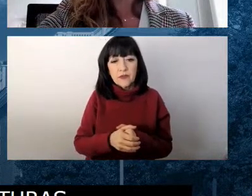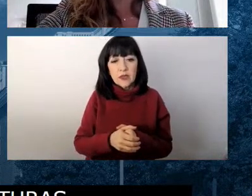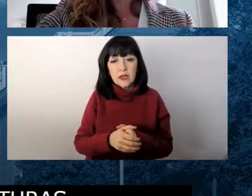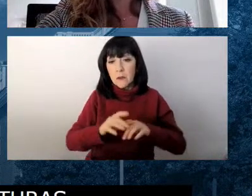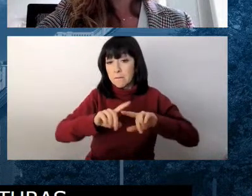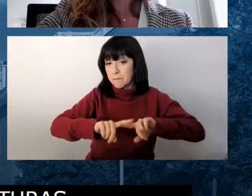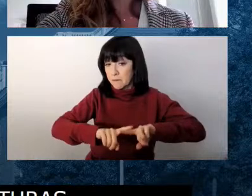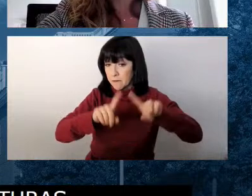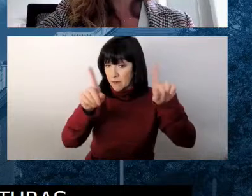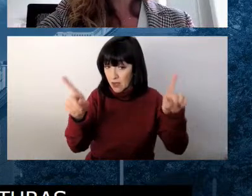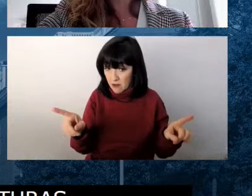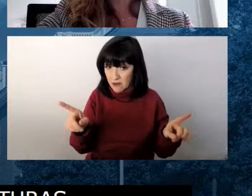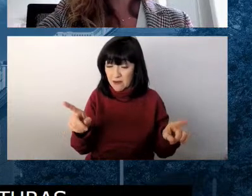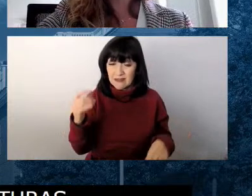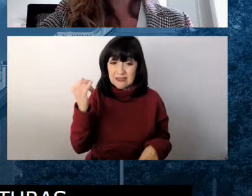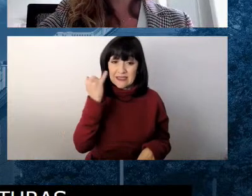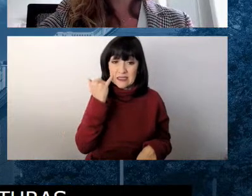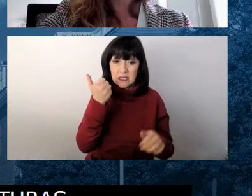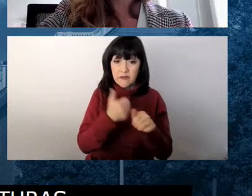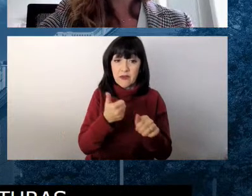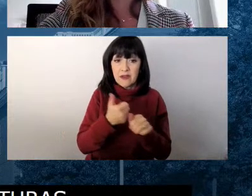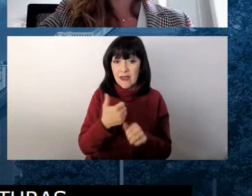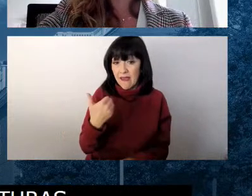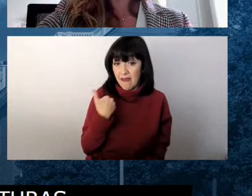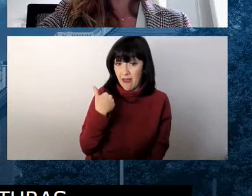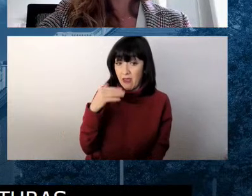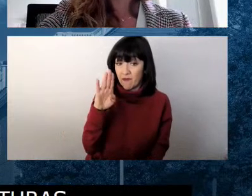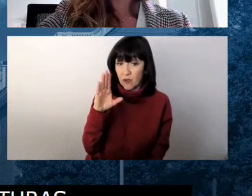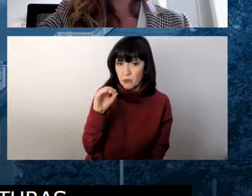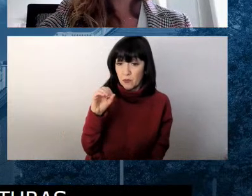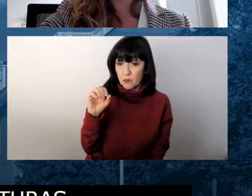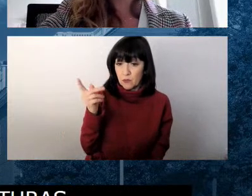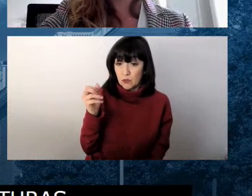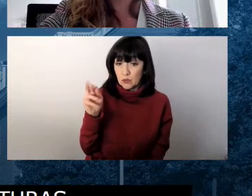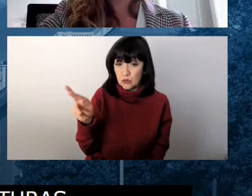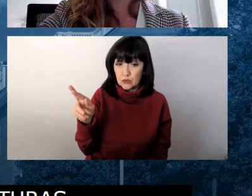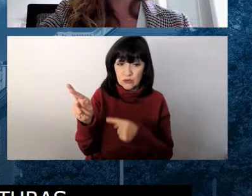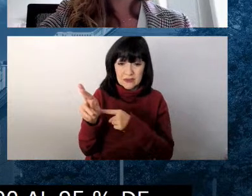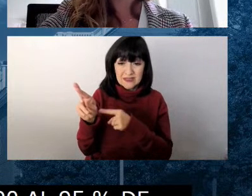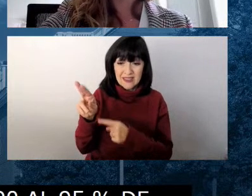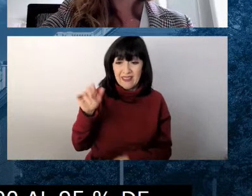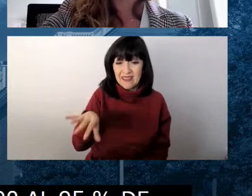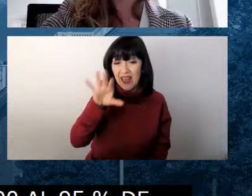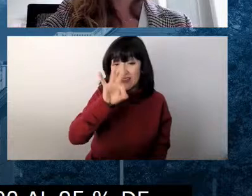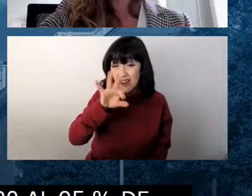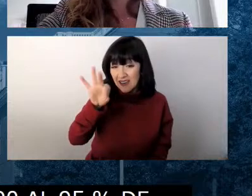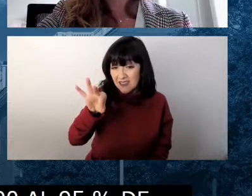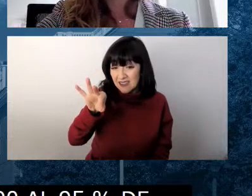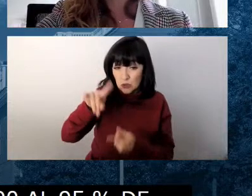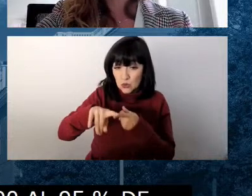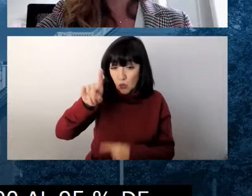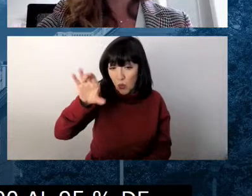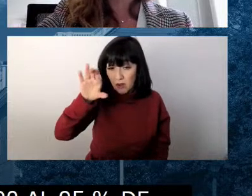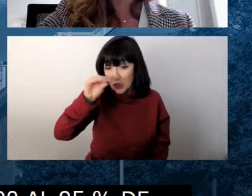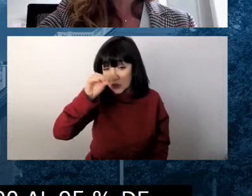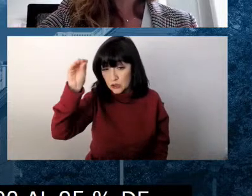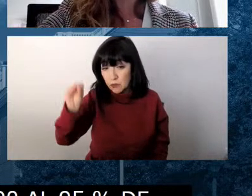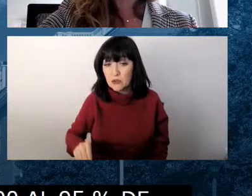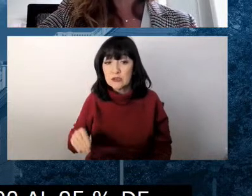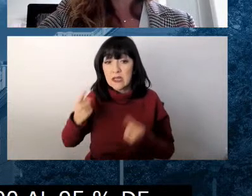But if you have the booster vaccine, that's 99 to 100%